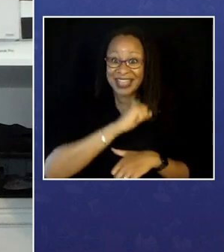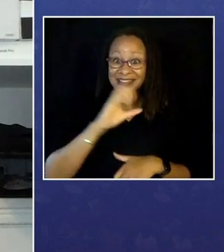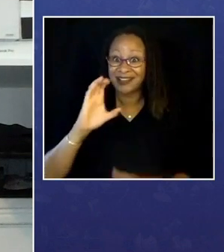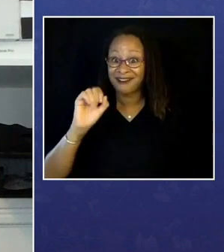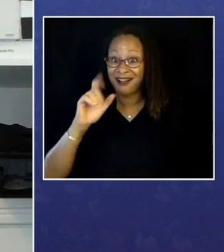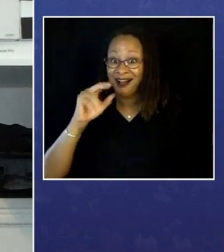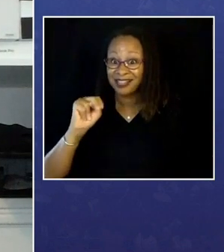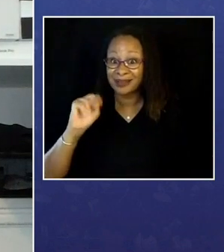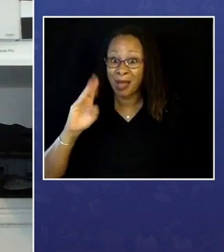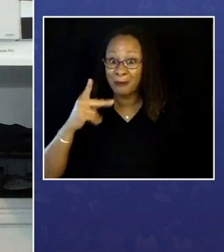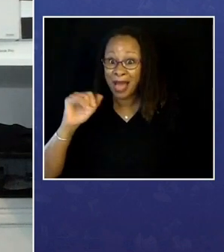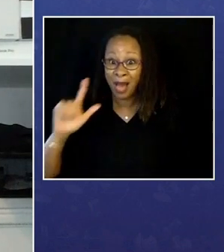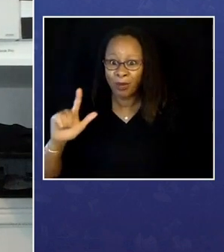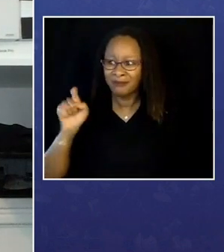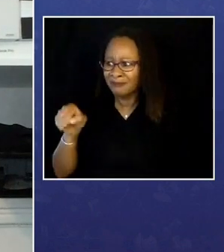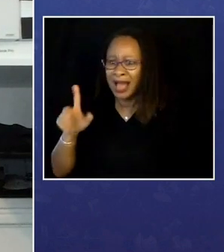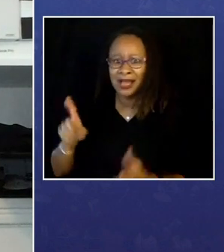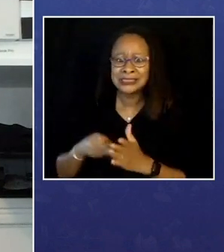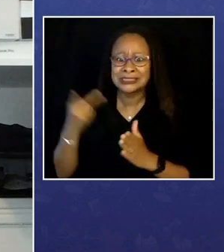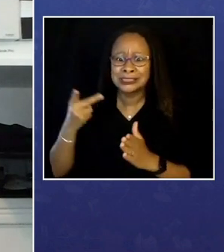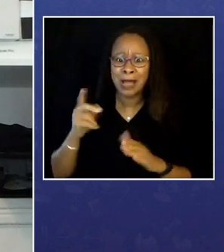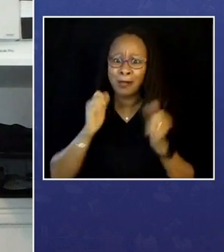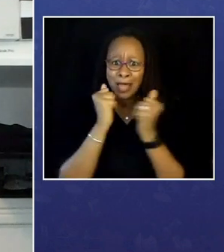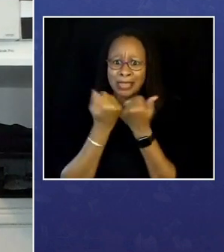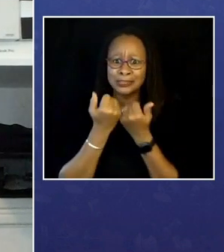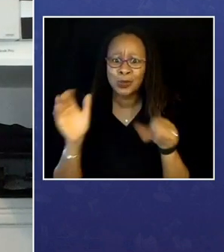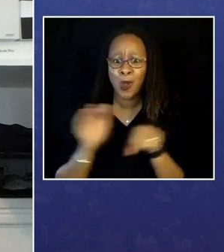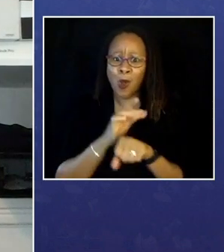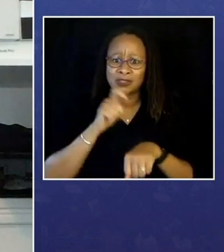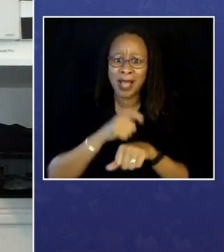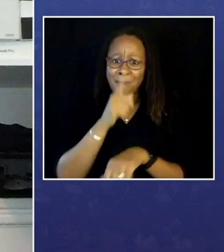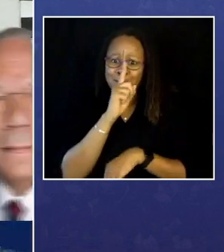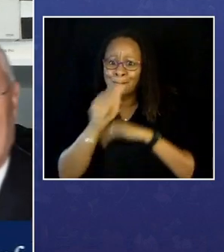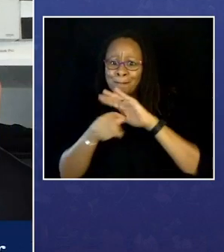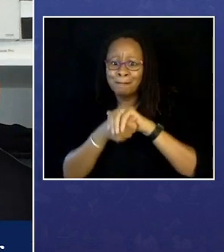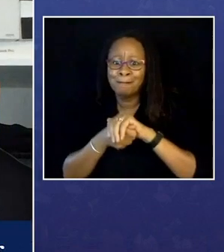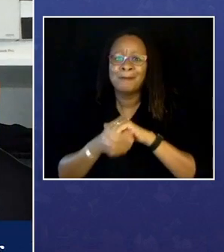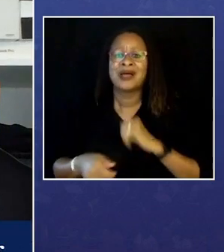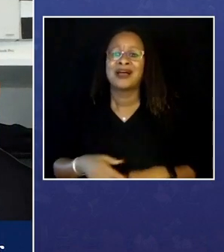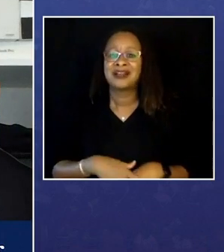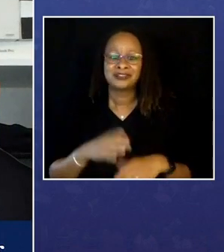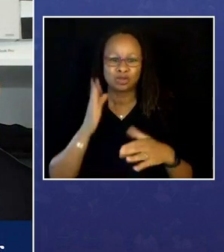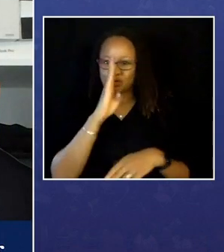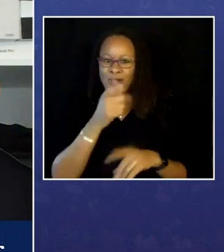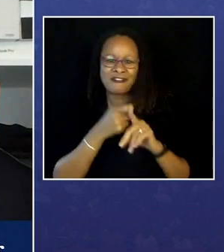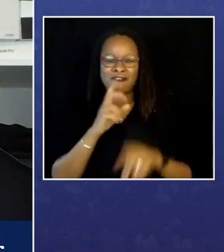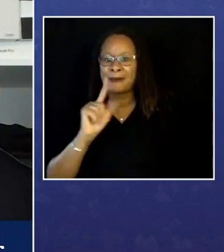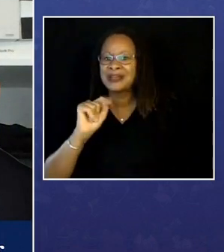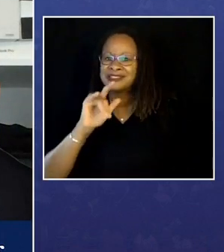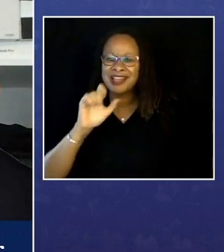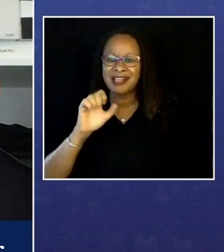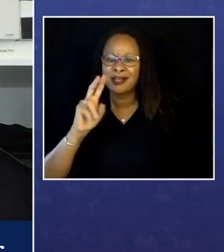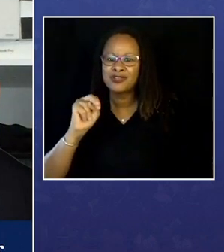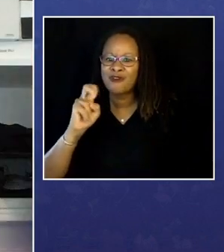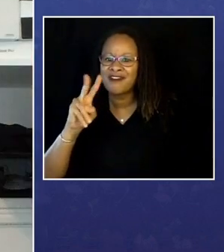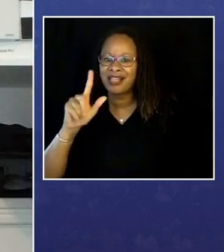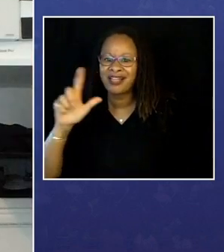Colin Powell was a double agent this whole time? I know, straight out of a telenovela,